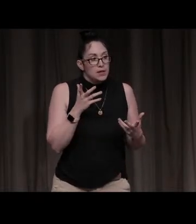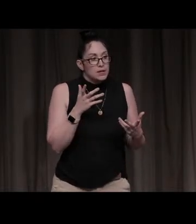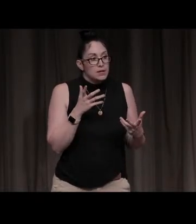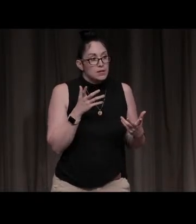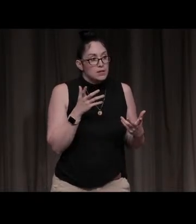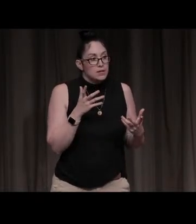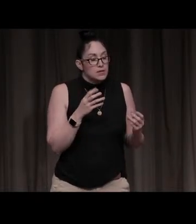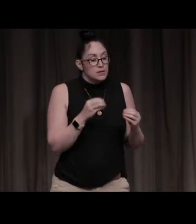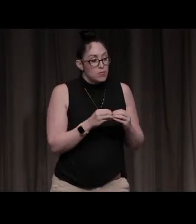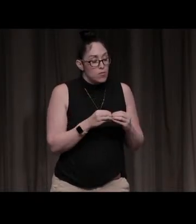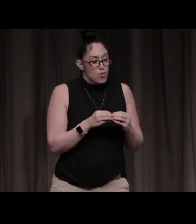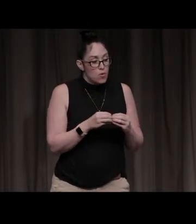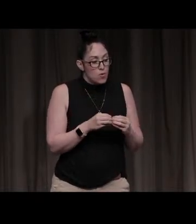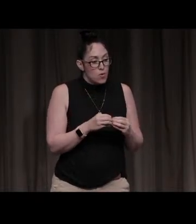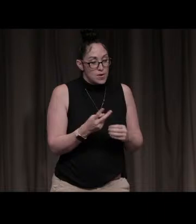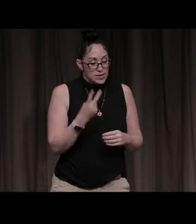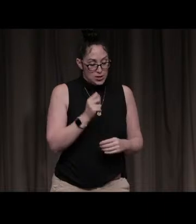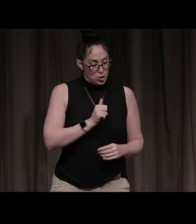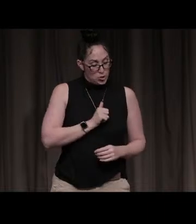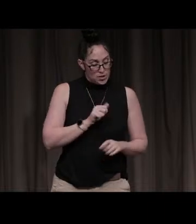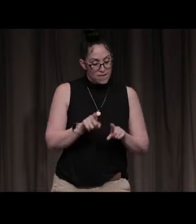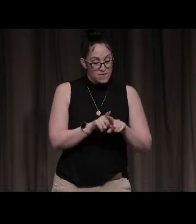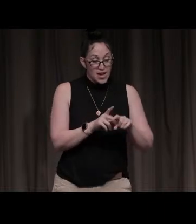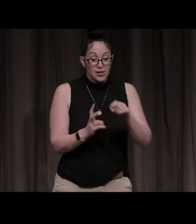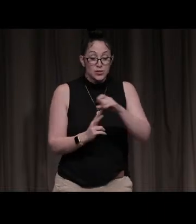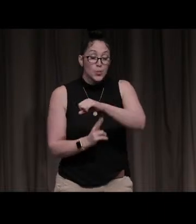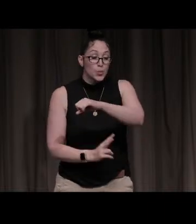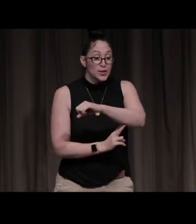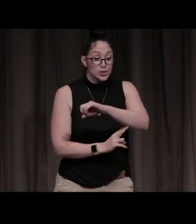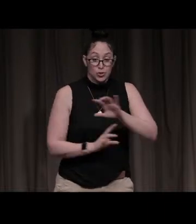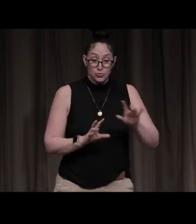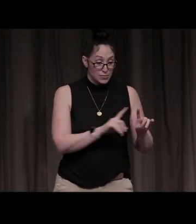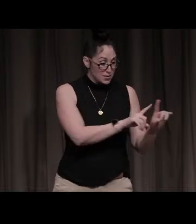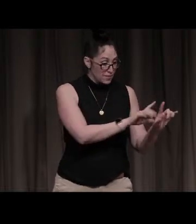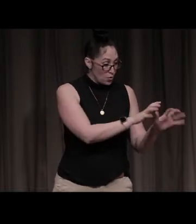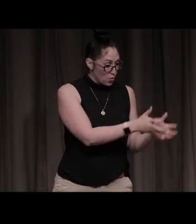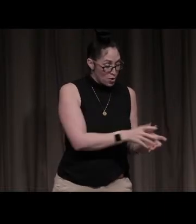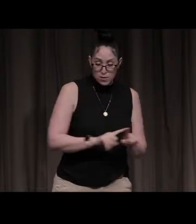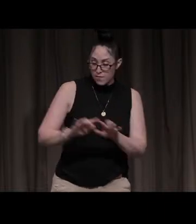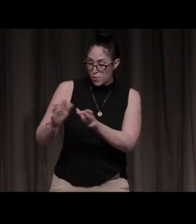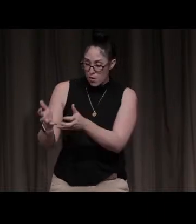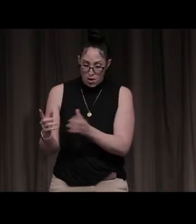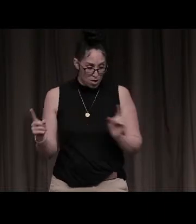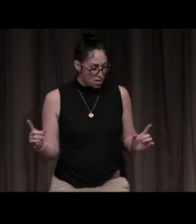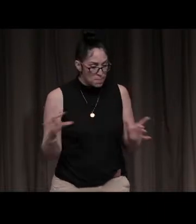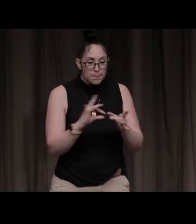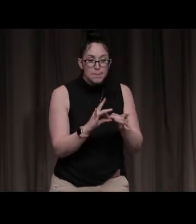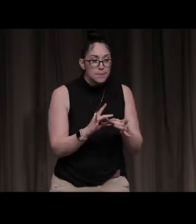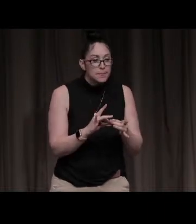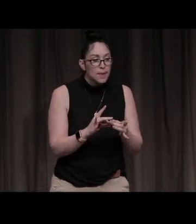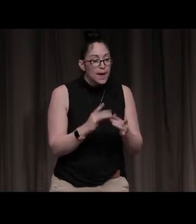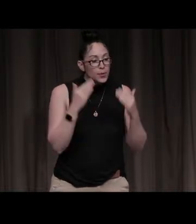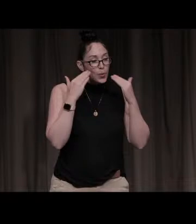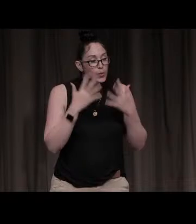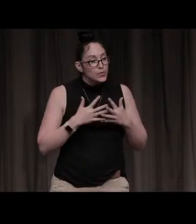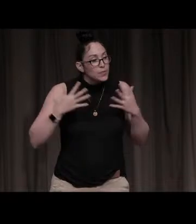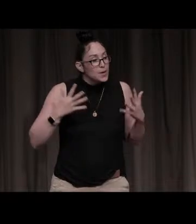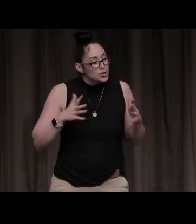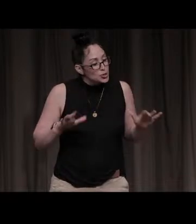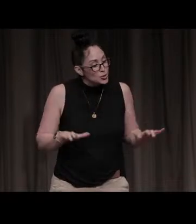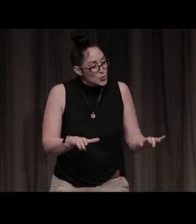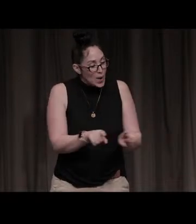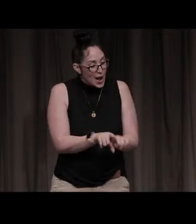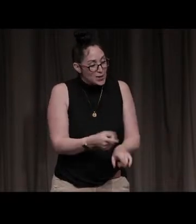yourself or really enacting as a bridge between worlds, and also knowing that there's so much to be done as a